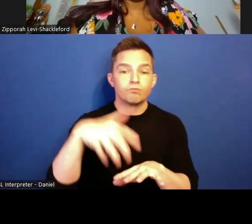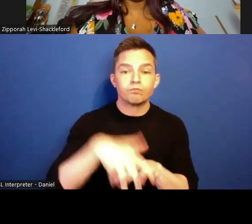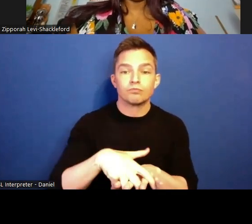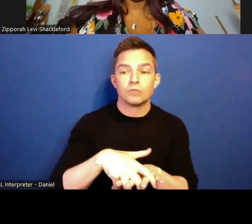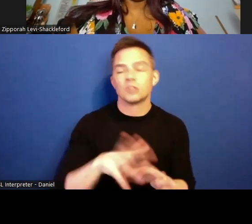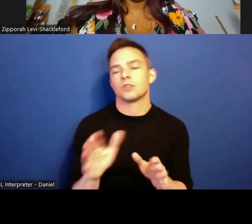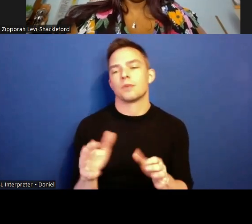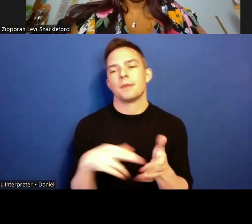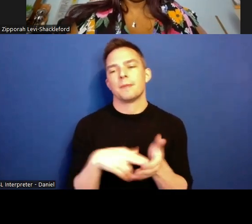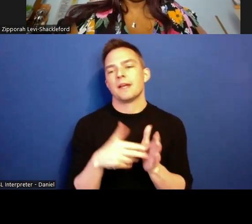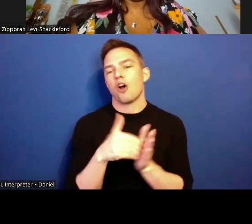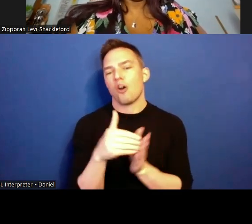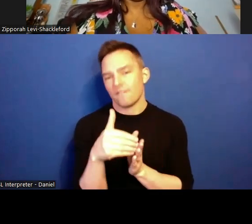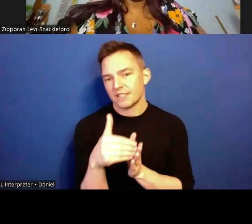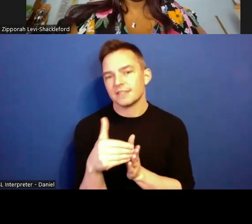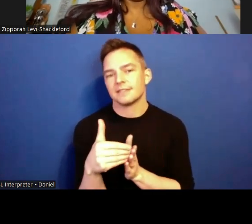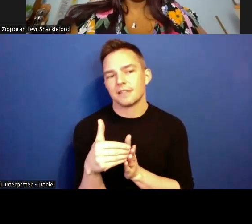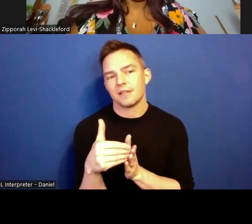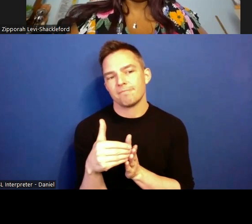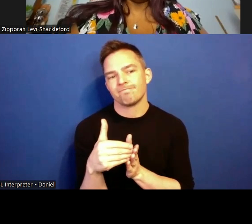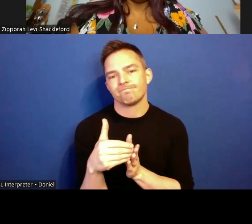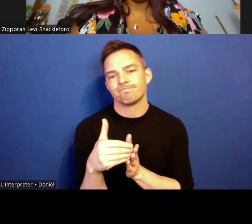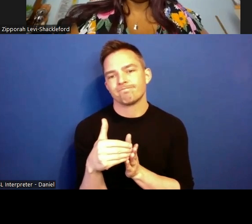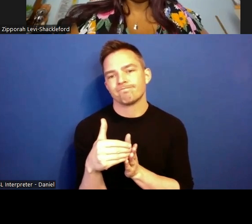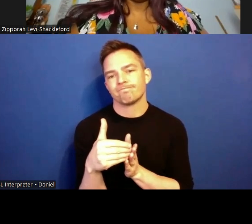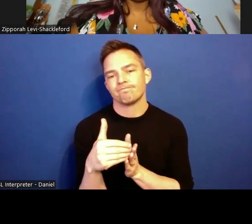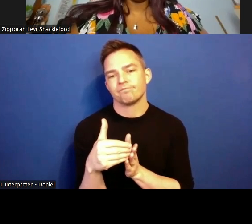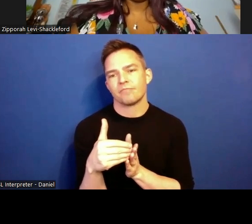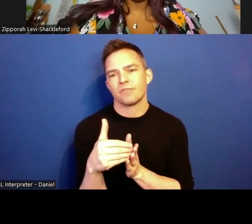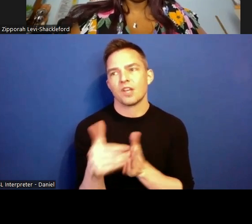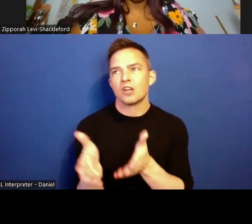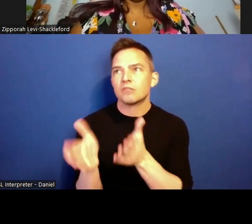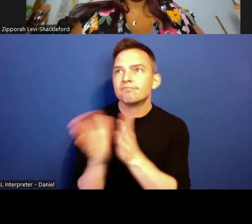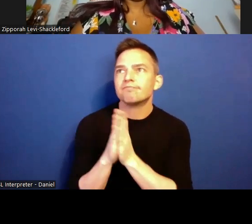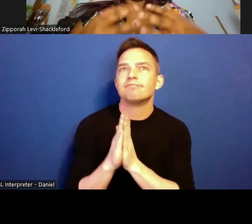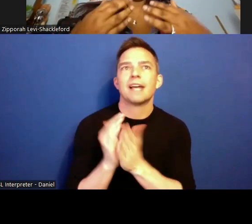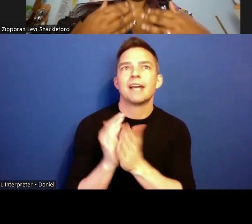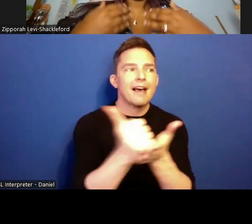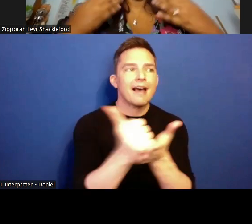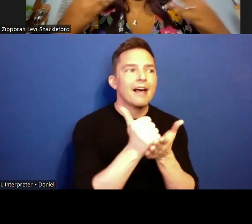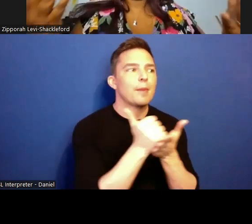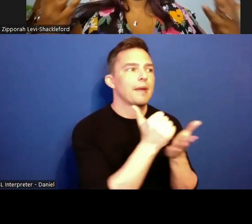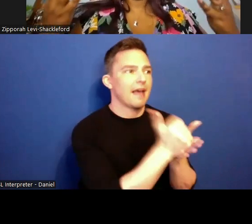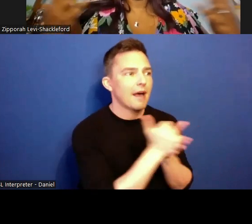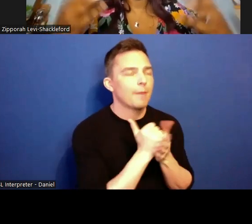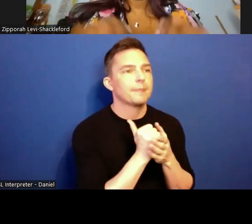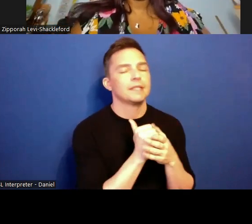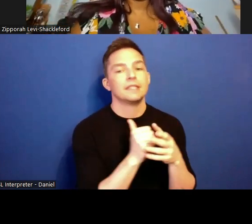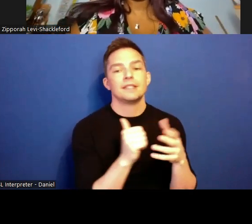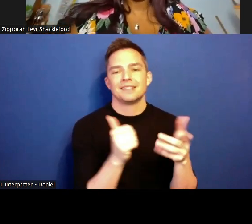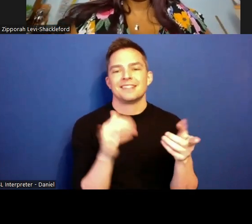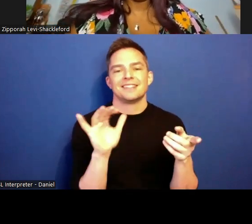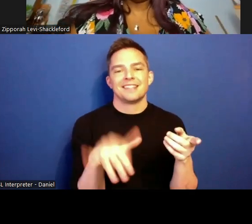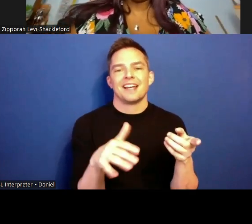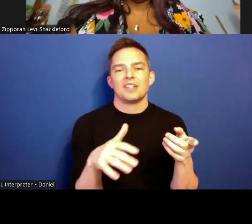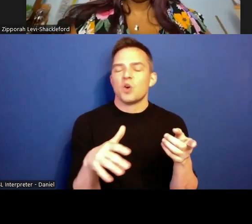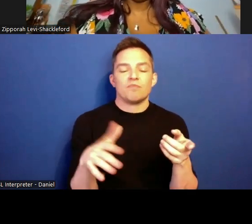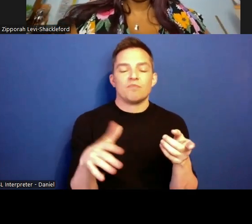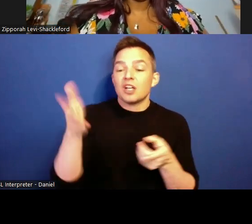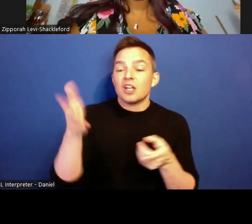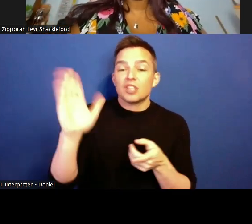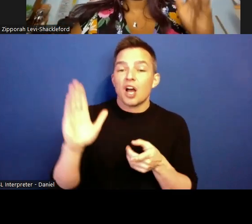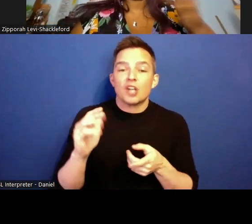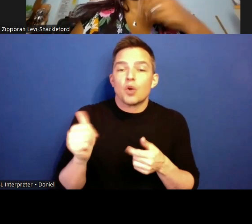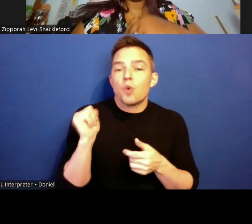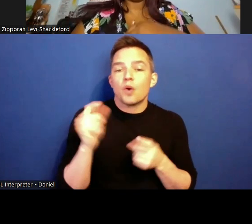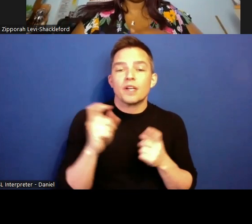lot of times the call for help turns into, well, God doesn't give you what you can't